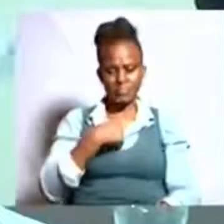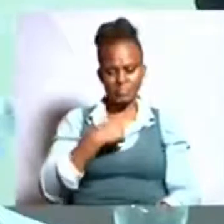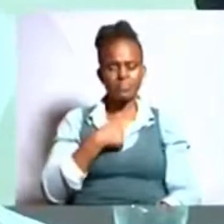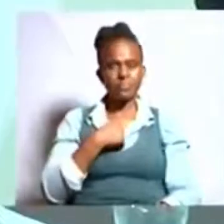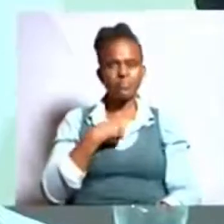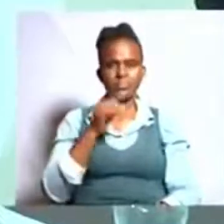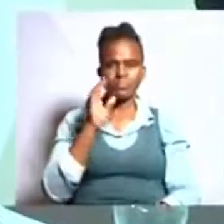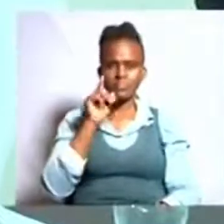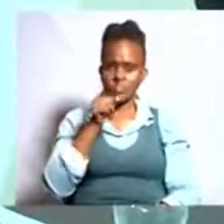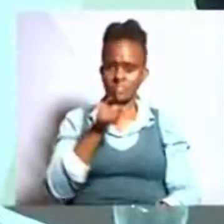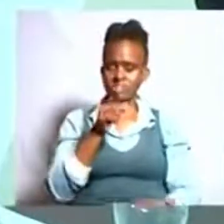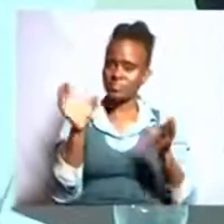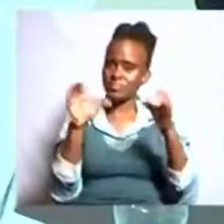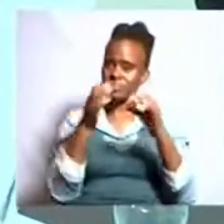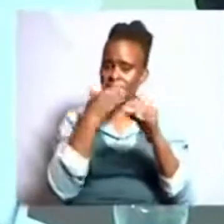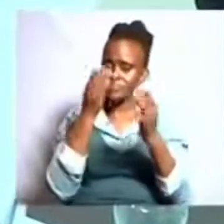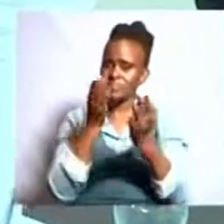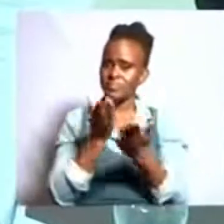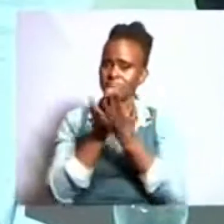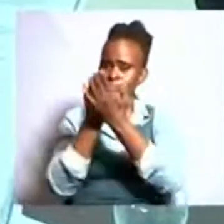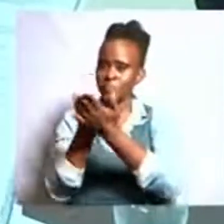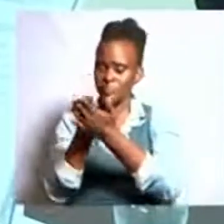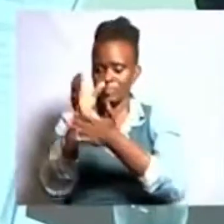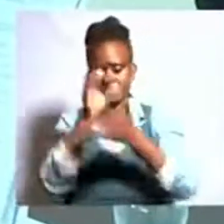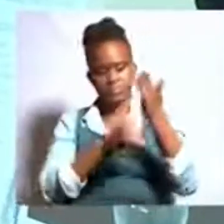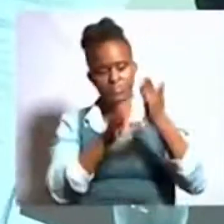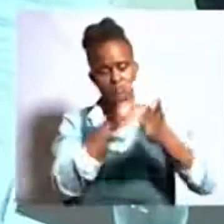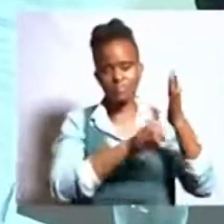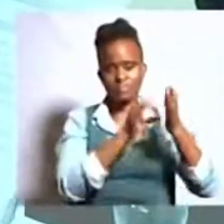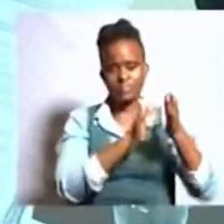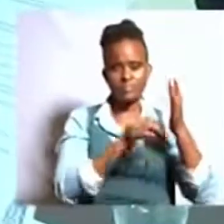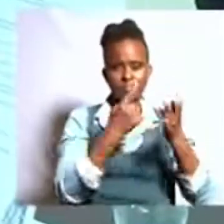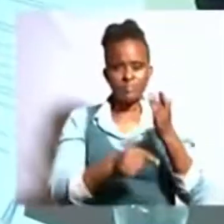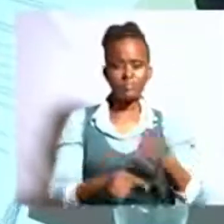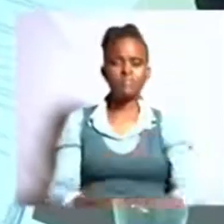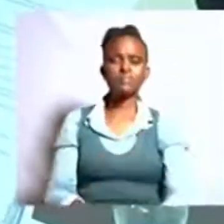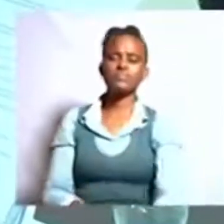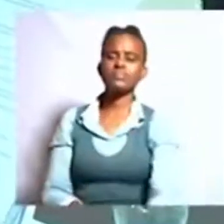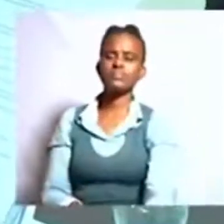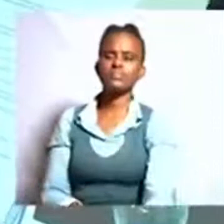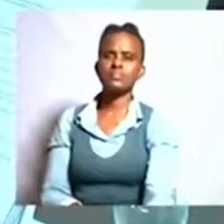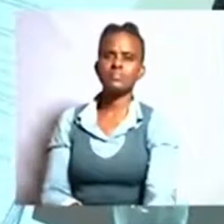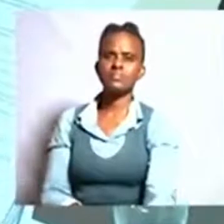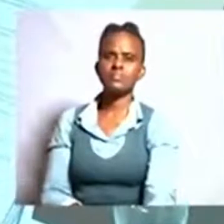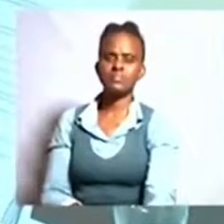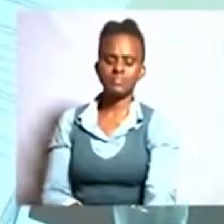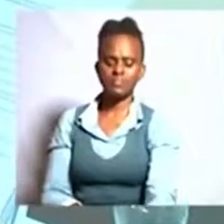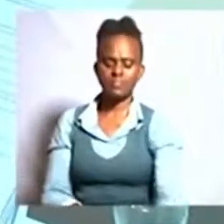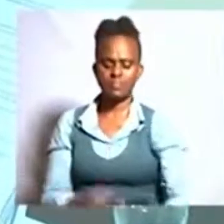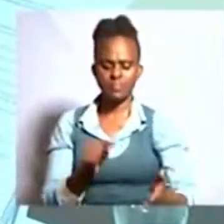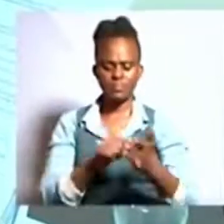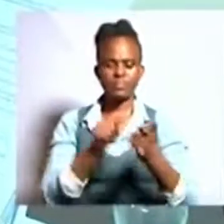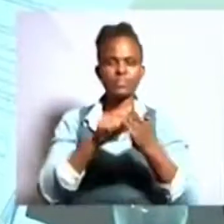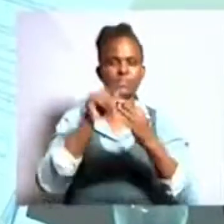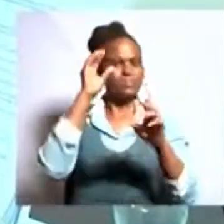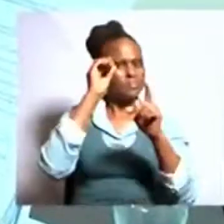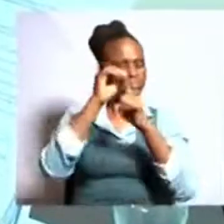this committee to the specific clauses that is here on